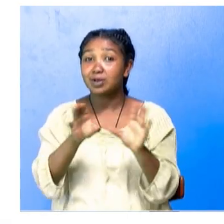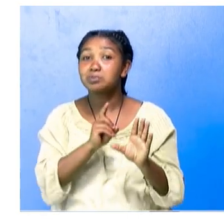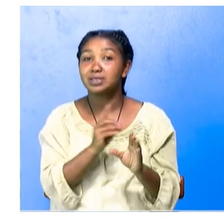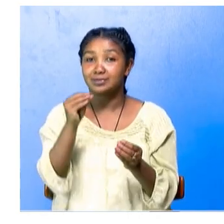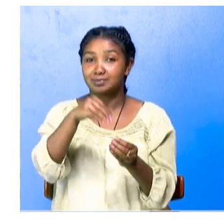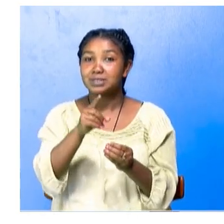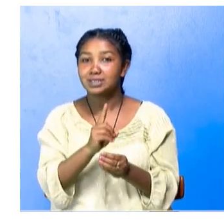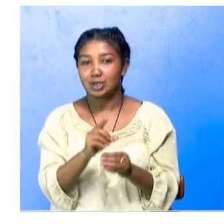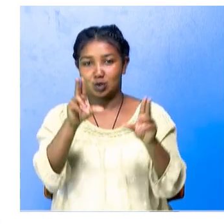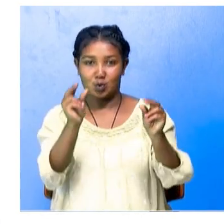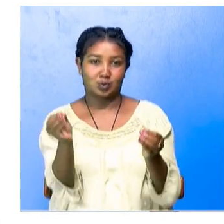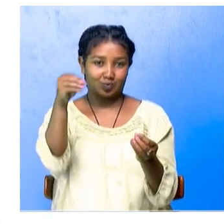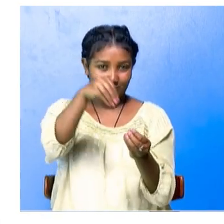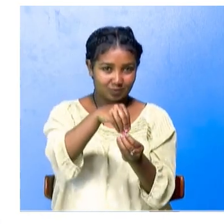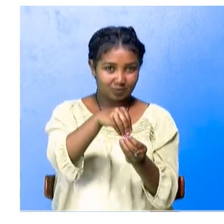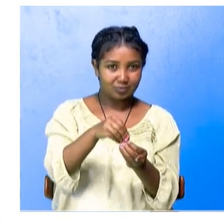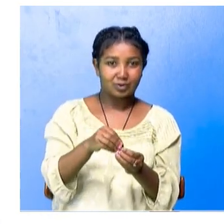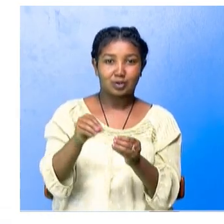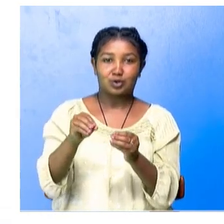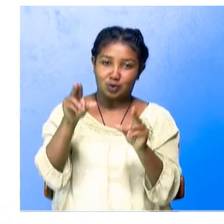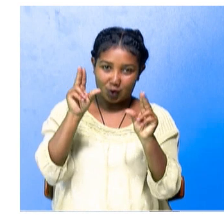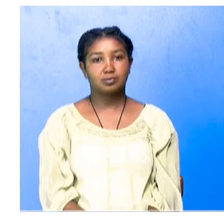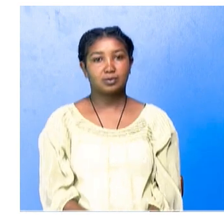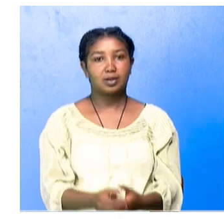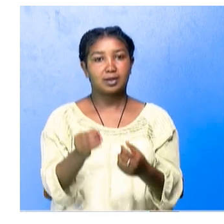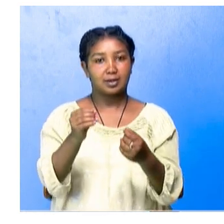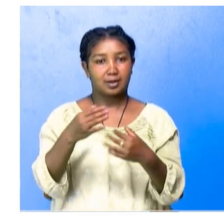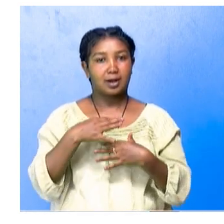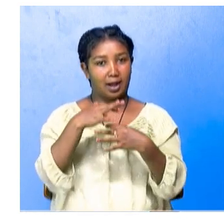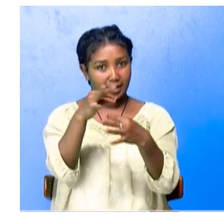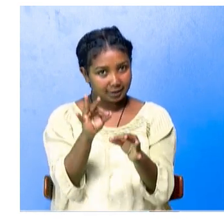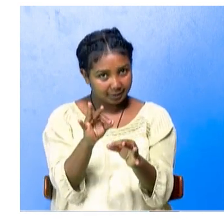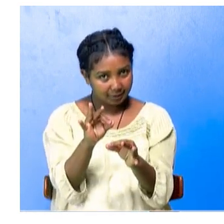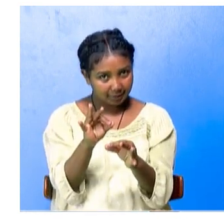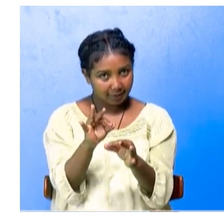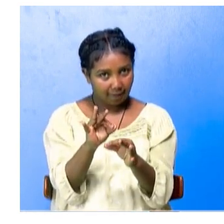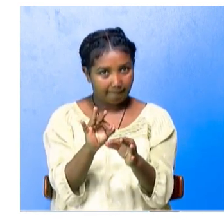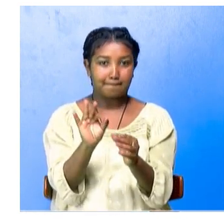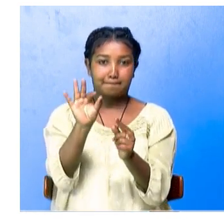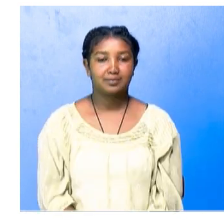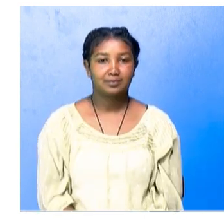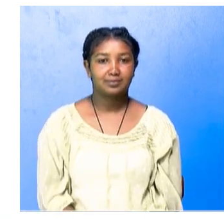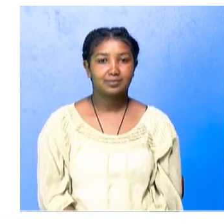can use what? Not. Not like banana.